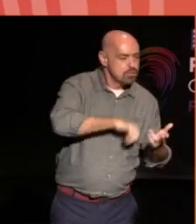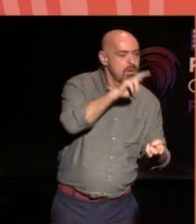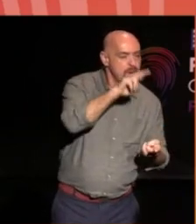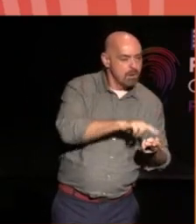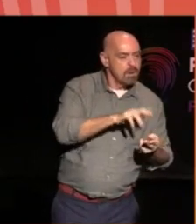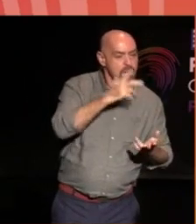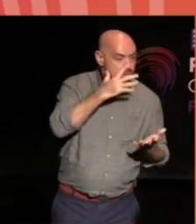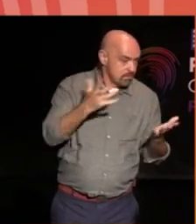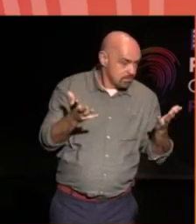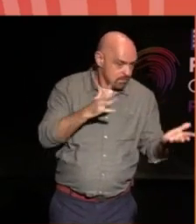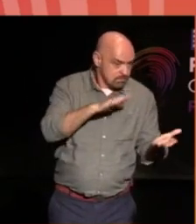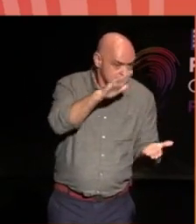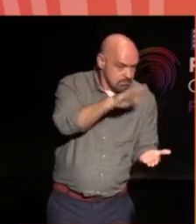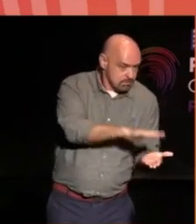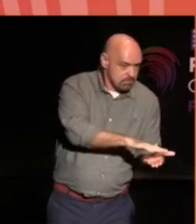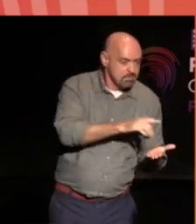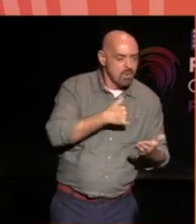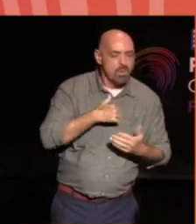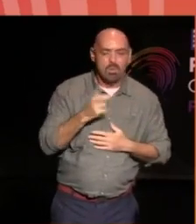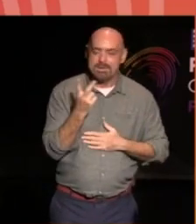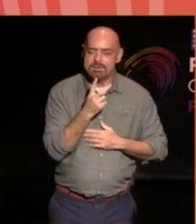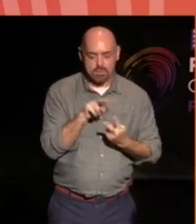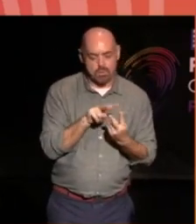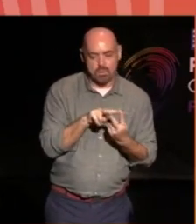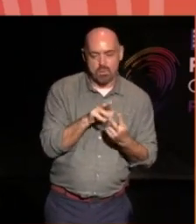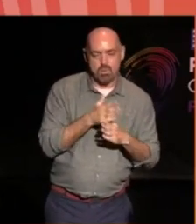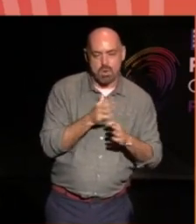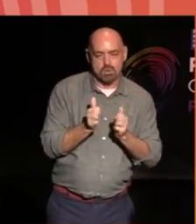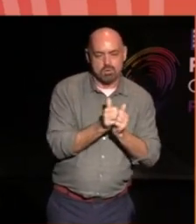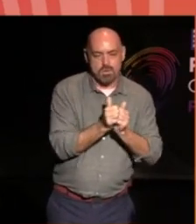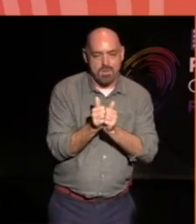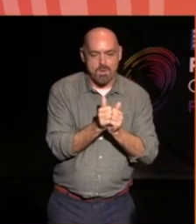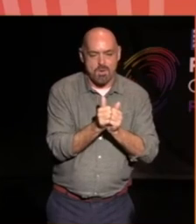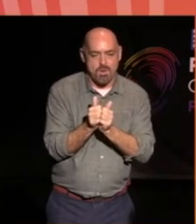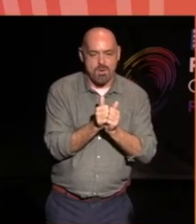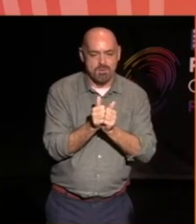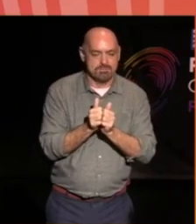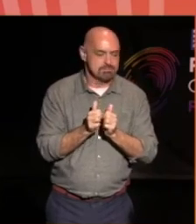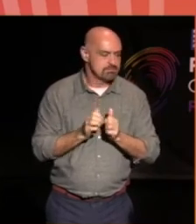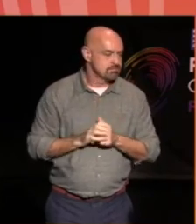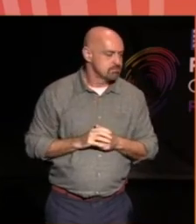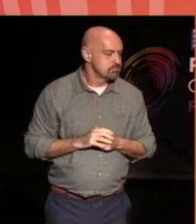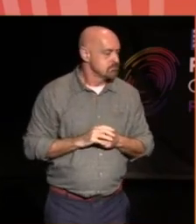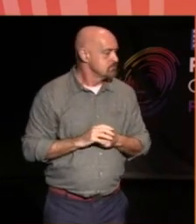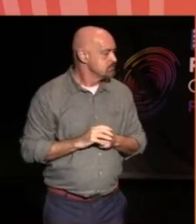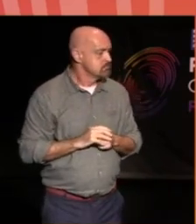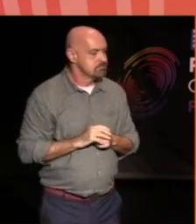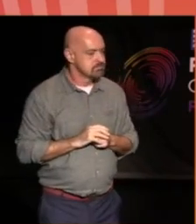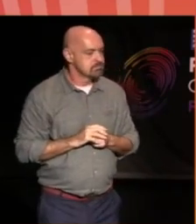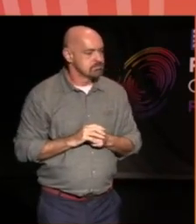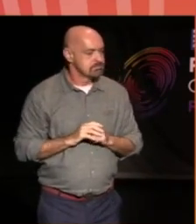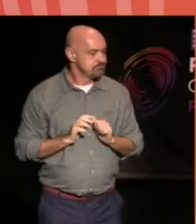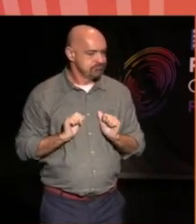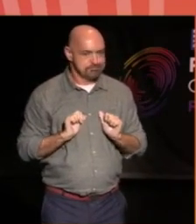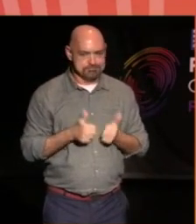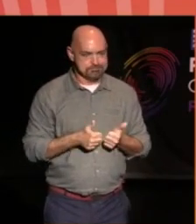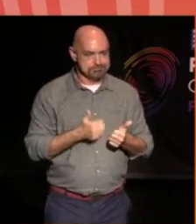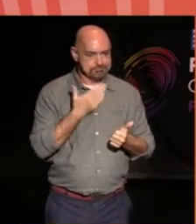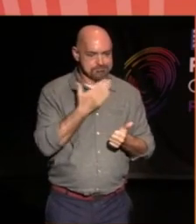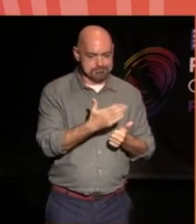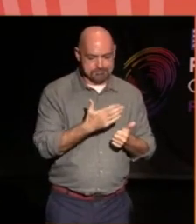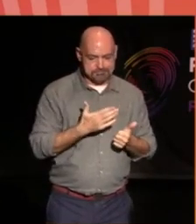opposite direction. So definitely we need two things working together in harmony. Great food for thought, thank